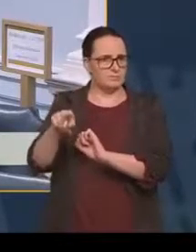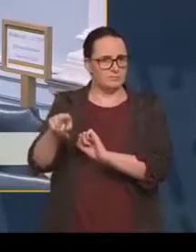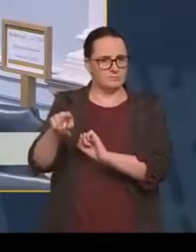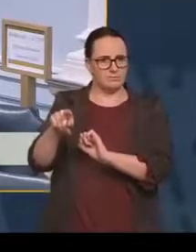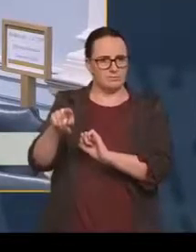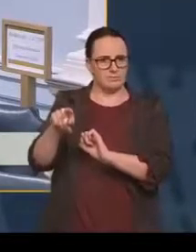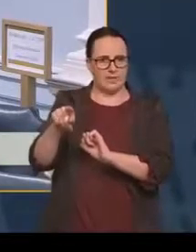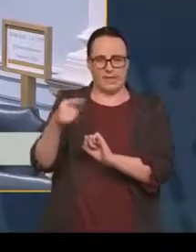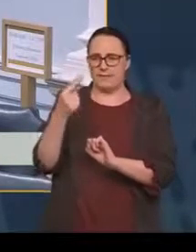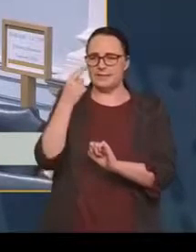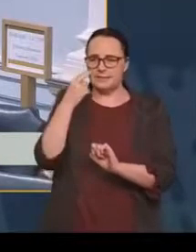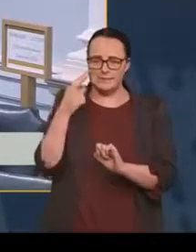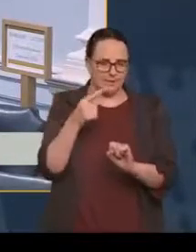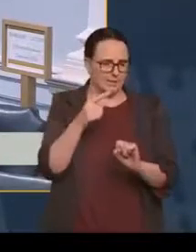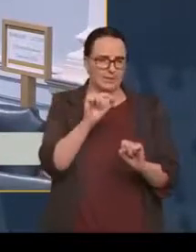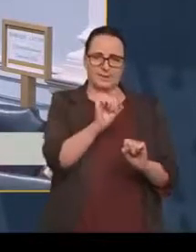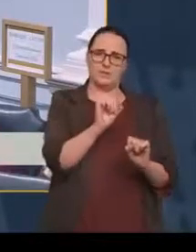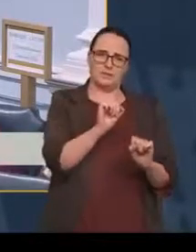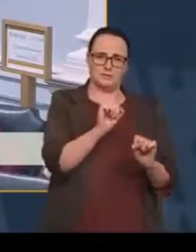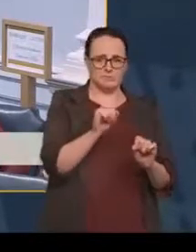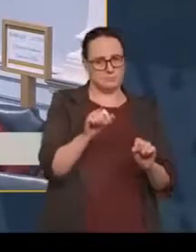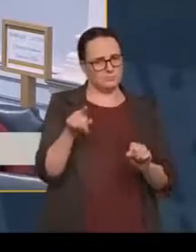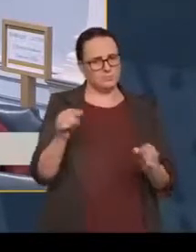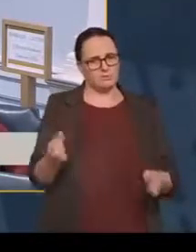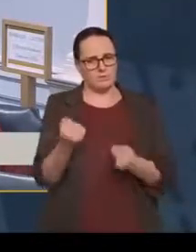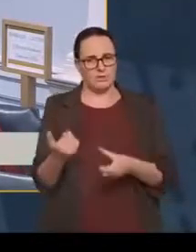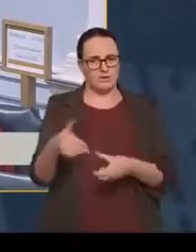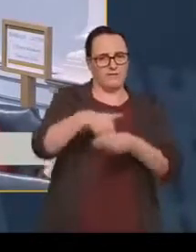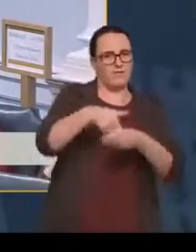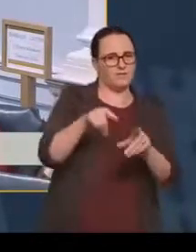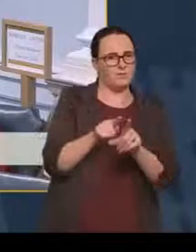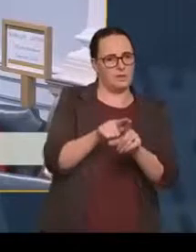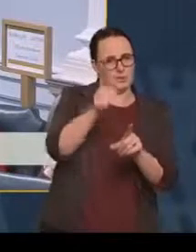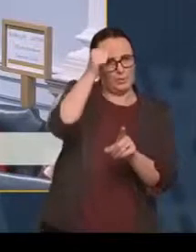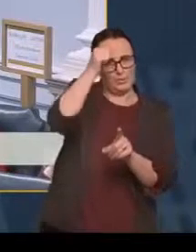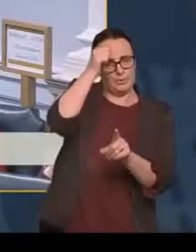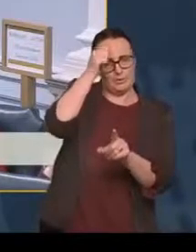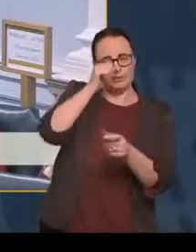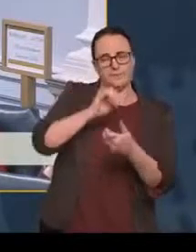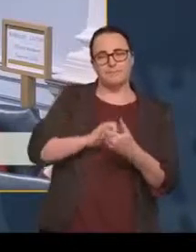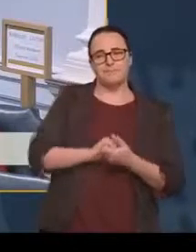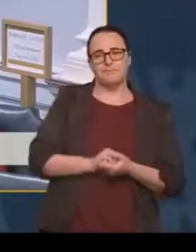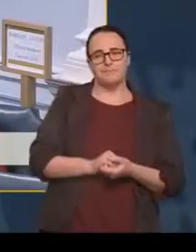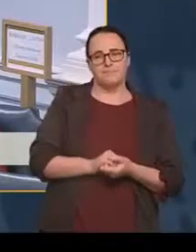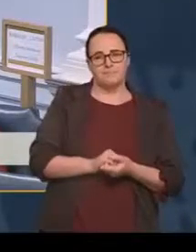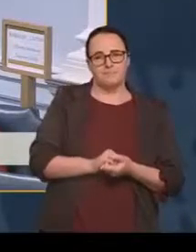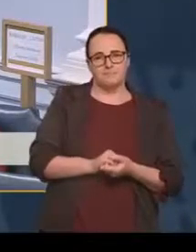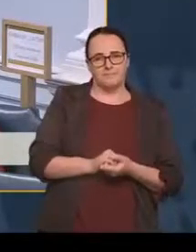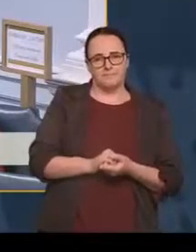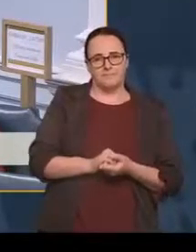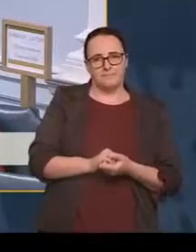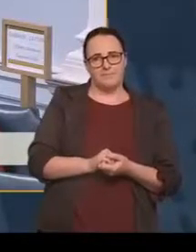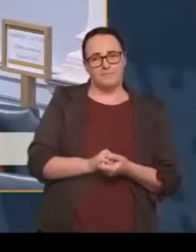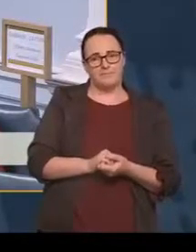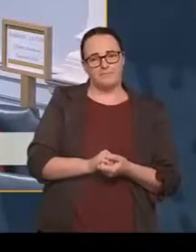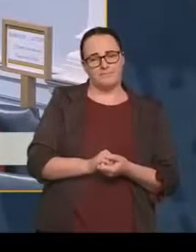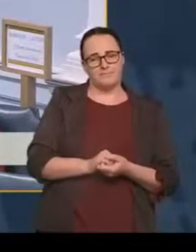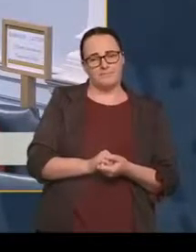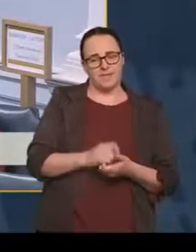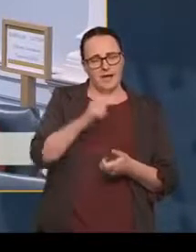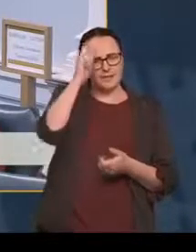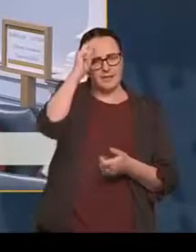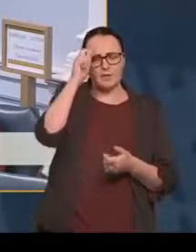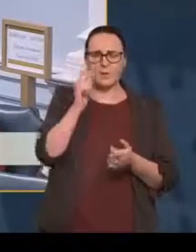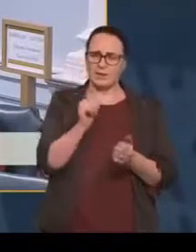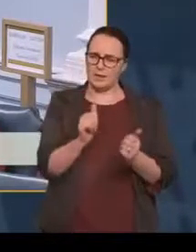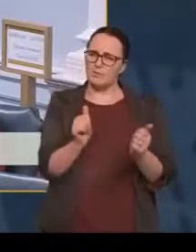I think his fingerprints are clearly all over this as well. To say, Cathaoirleach, I think it would be